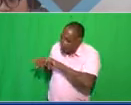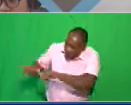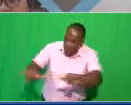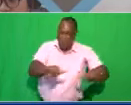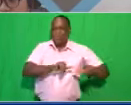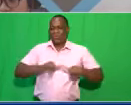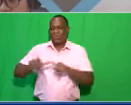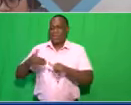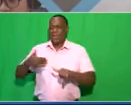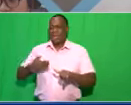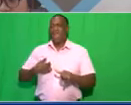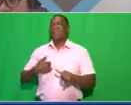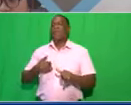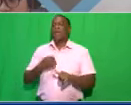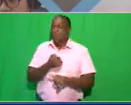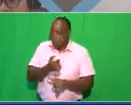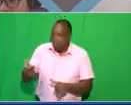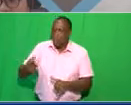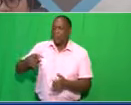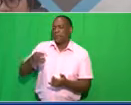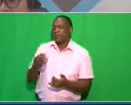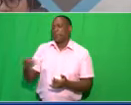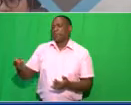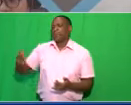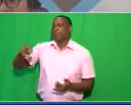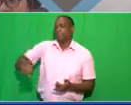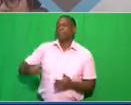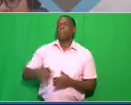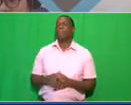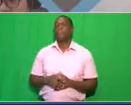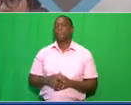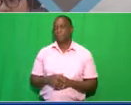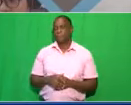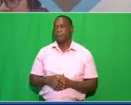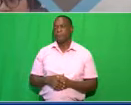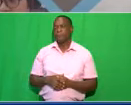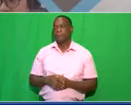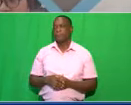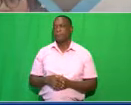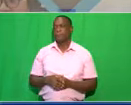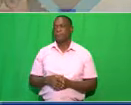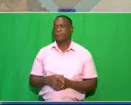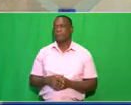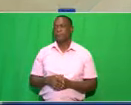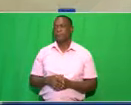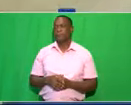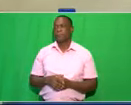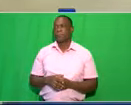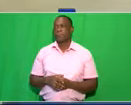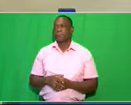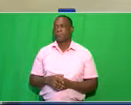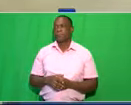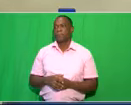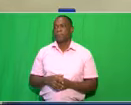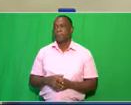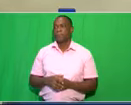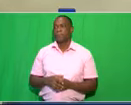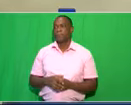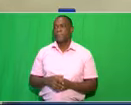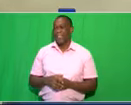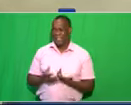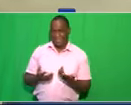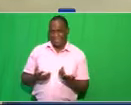a system for monitoring that, in fact, they are meeting common criteria. We won't be able to get rid of all of